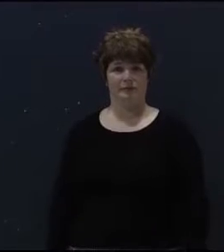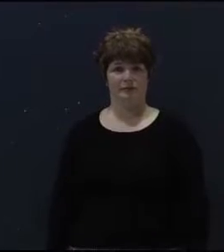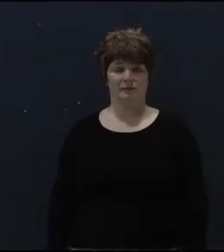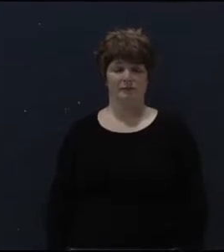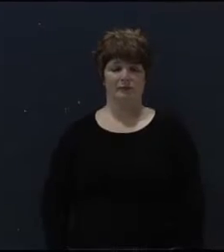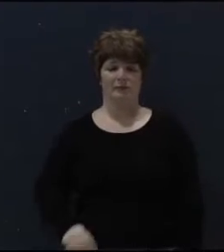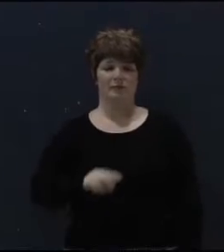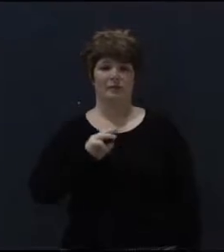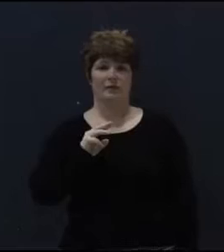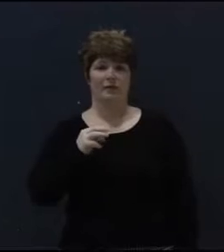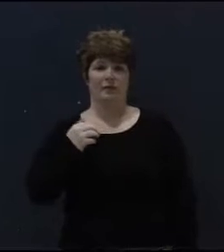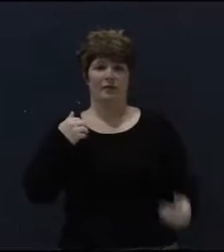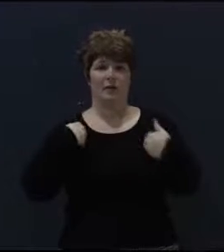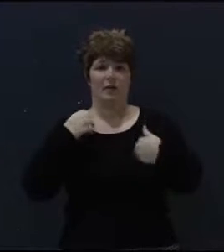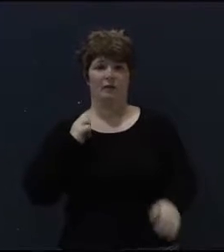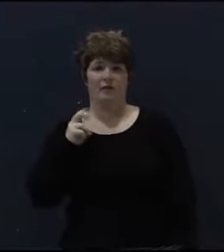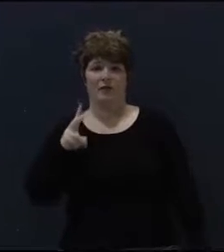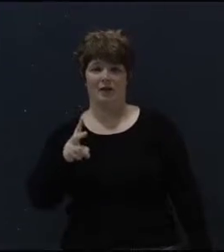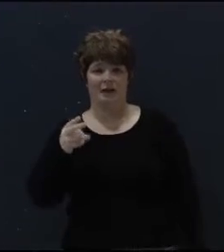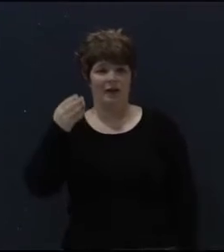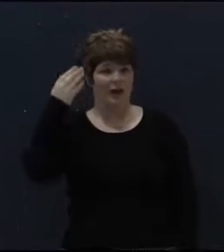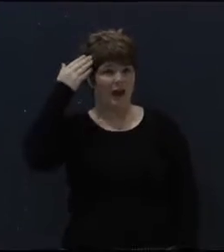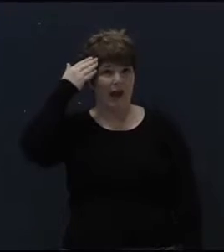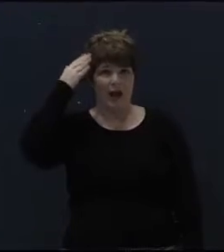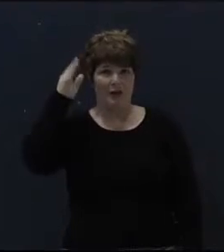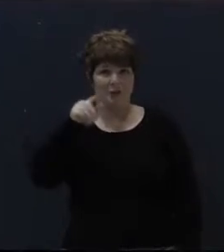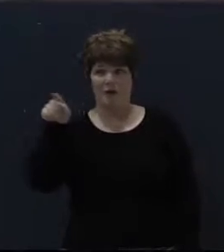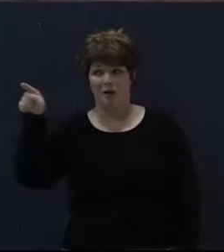We got an evangelist. I don't know him.